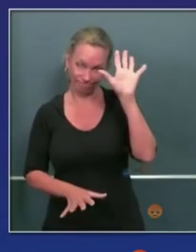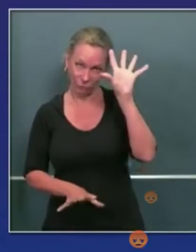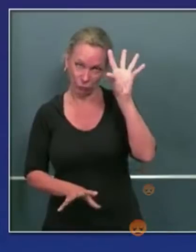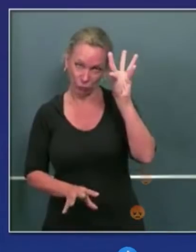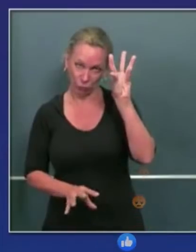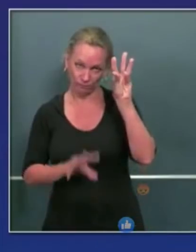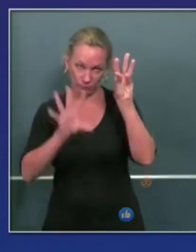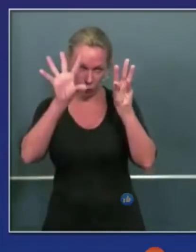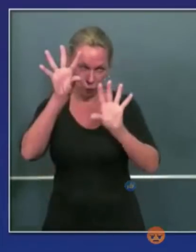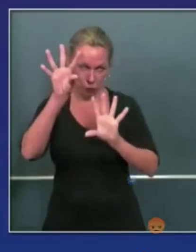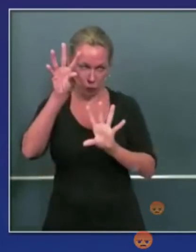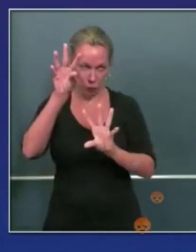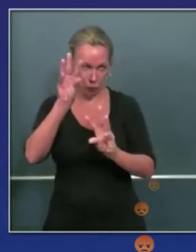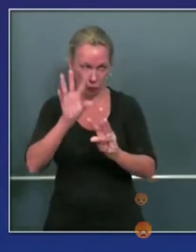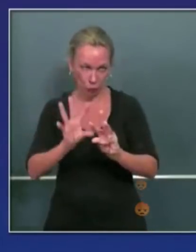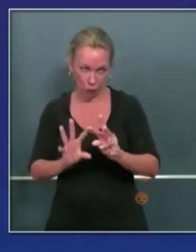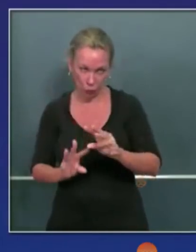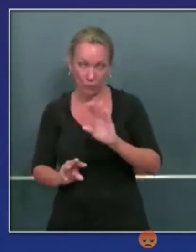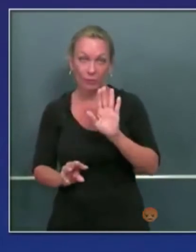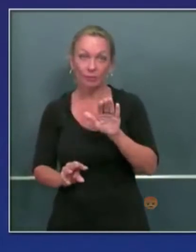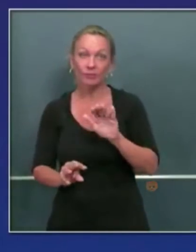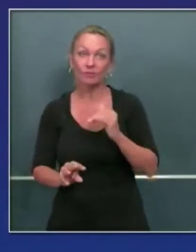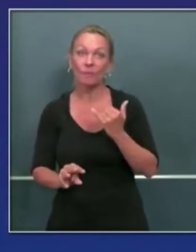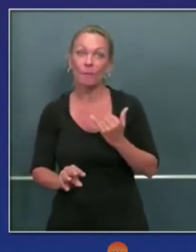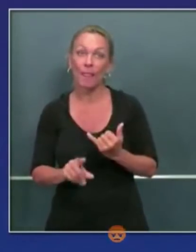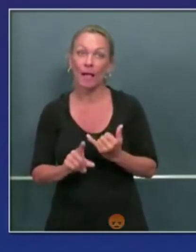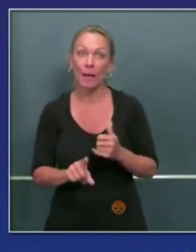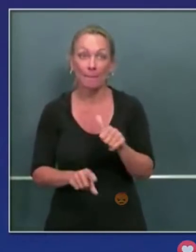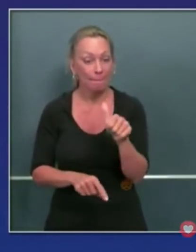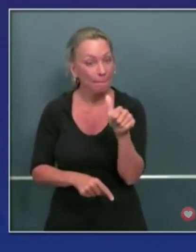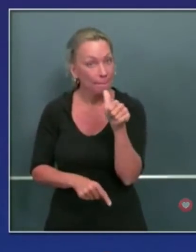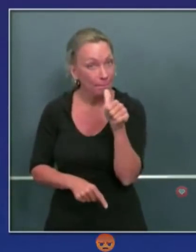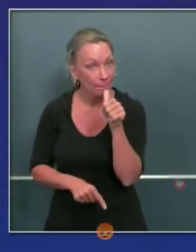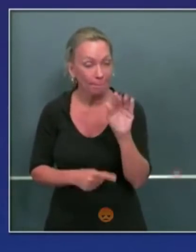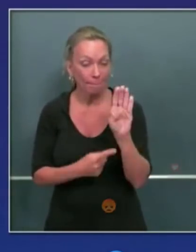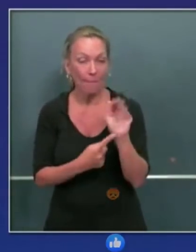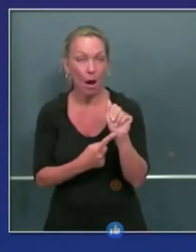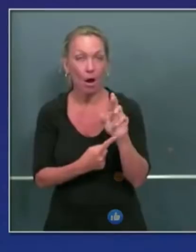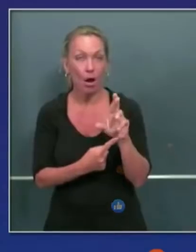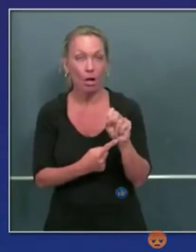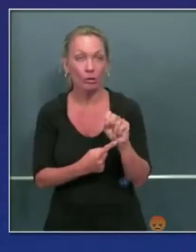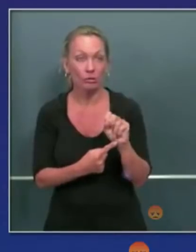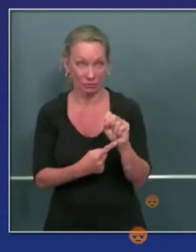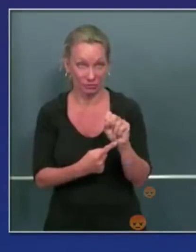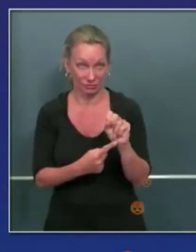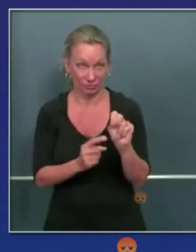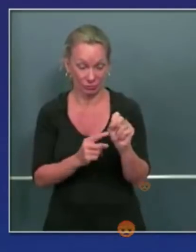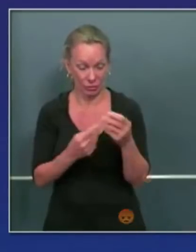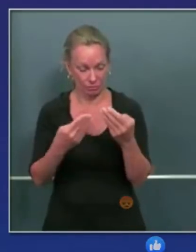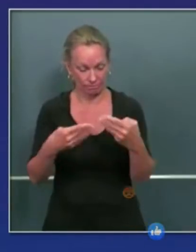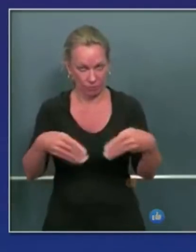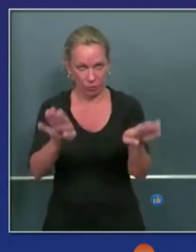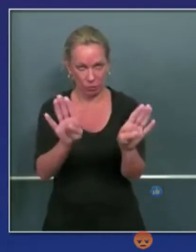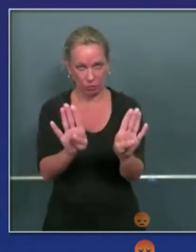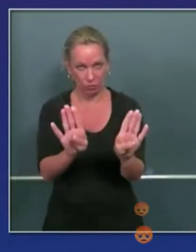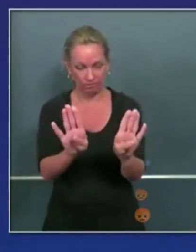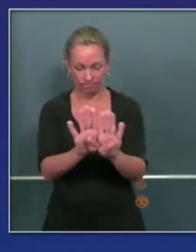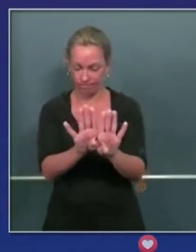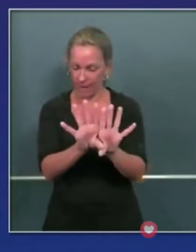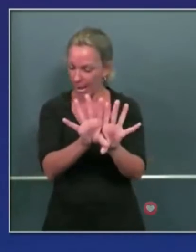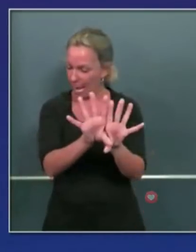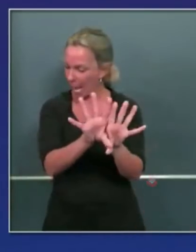kỳ spread of the virus. We also recommended cách ly ở trong yesterday, nhà, Sunday, that 8 trong đó other có quận counties Imperial consider County. doing the